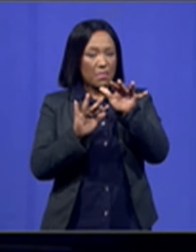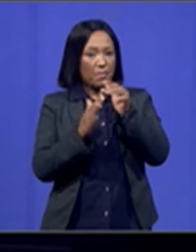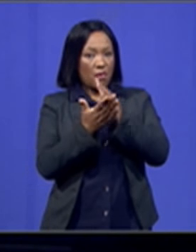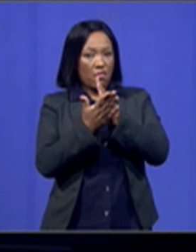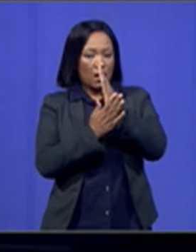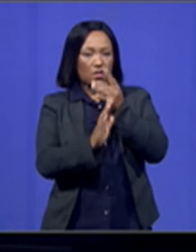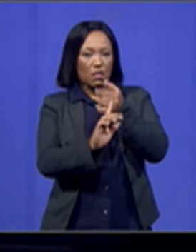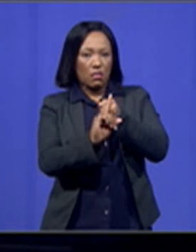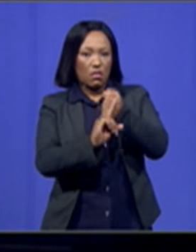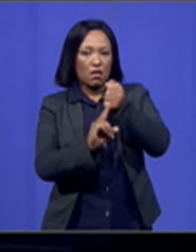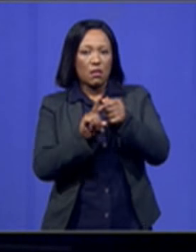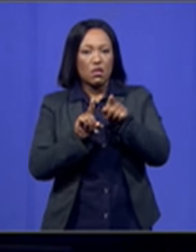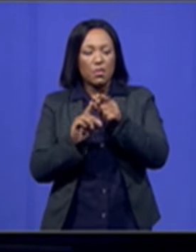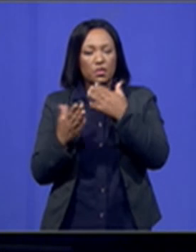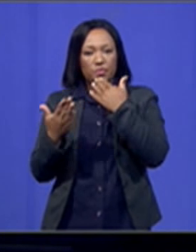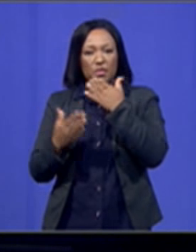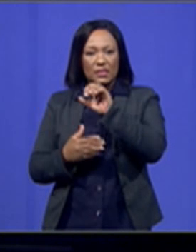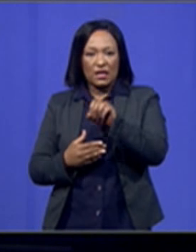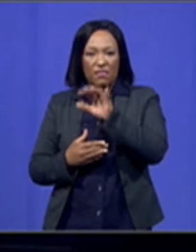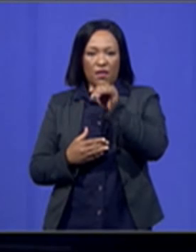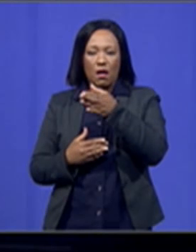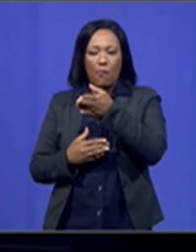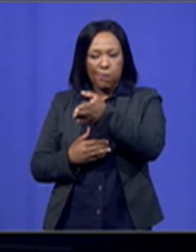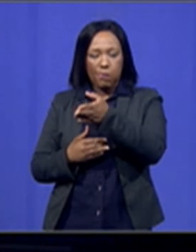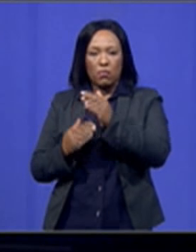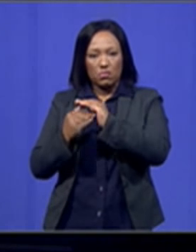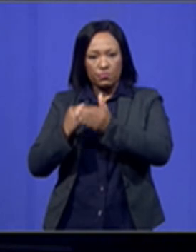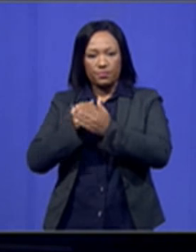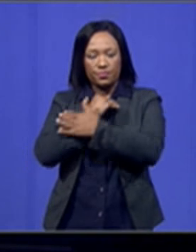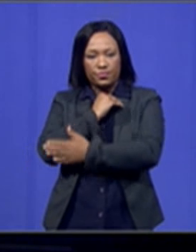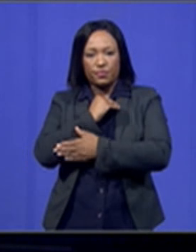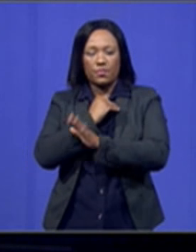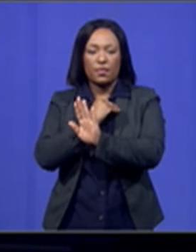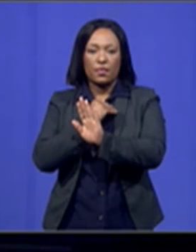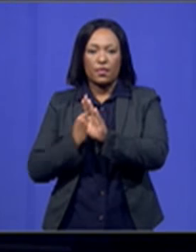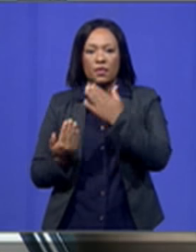boetsa leboa ma Afrika Borwa ka o bontsha thahasello ya ho sireletsa naha.